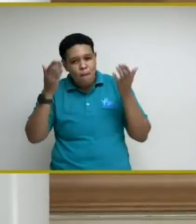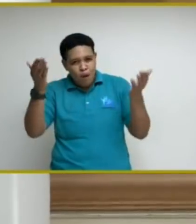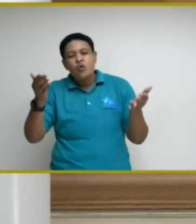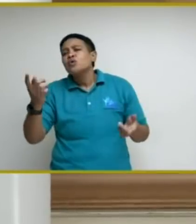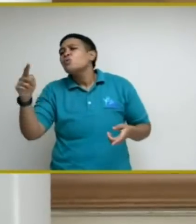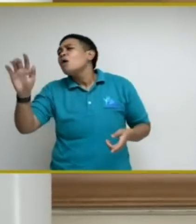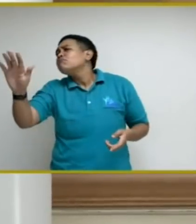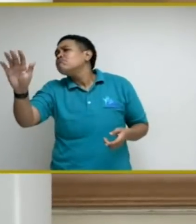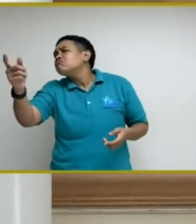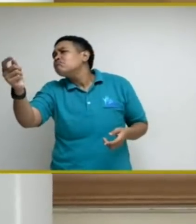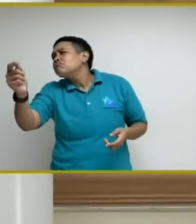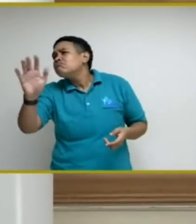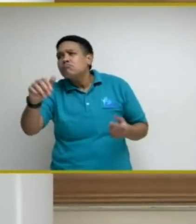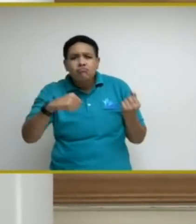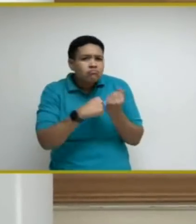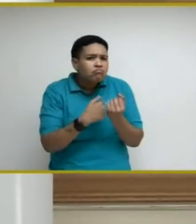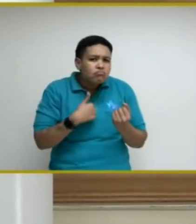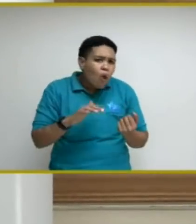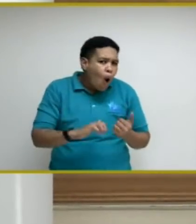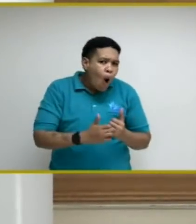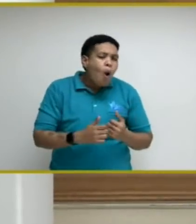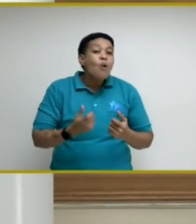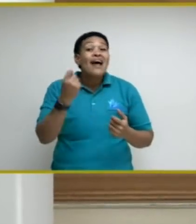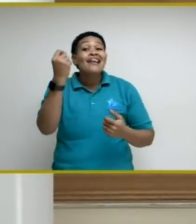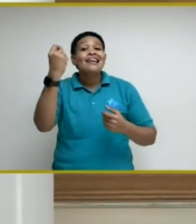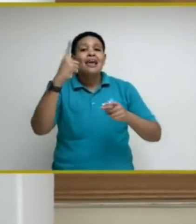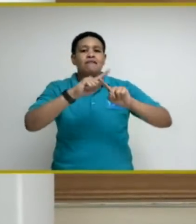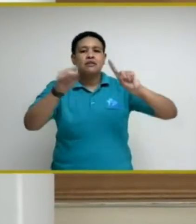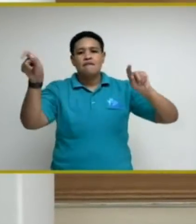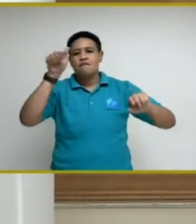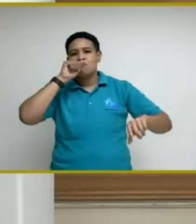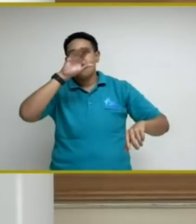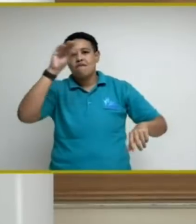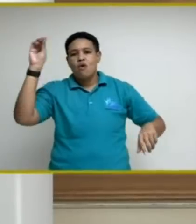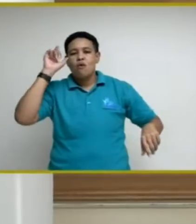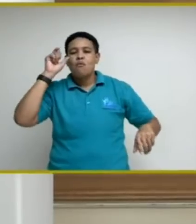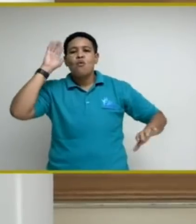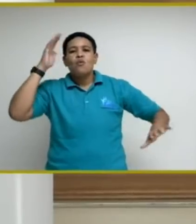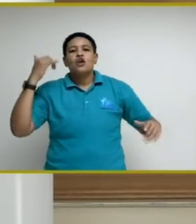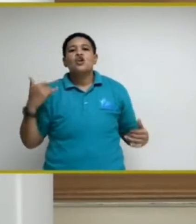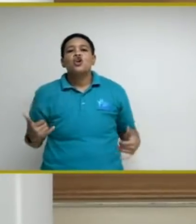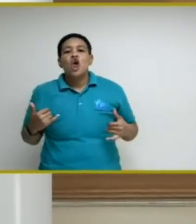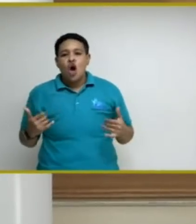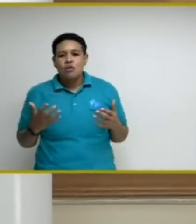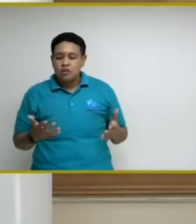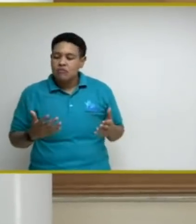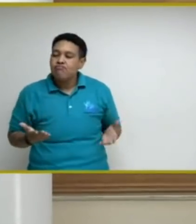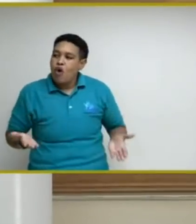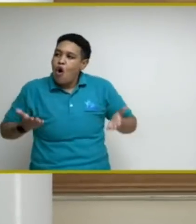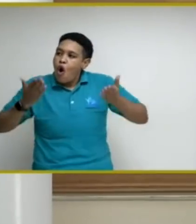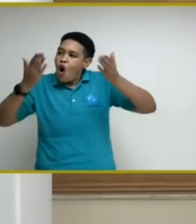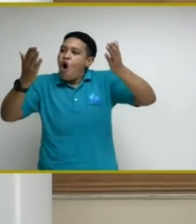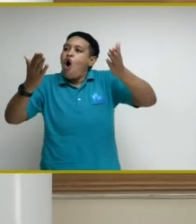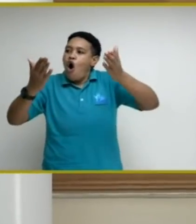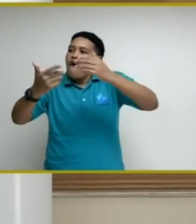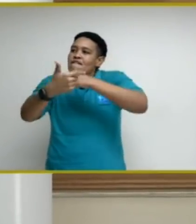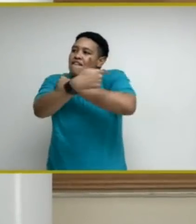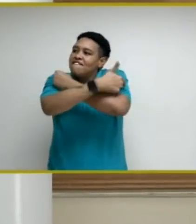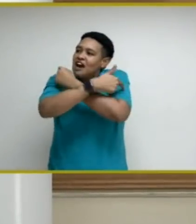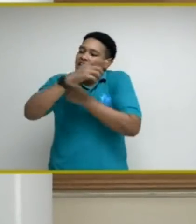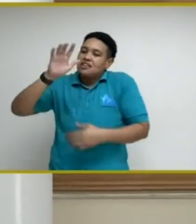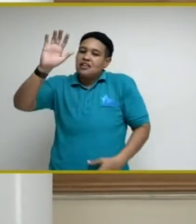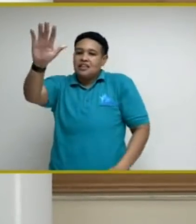with 11 companies, private companies, who will now be in a position to offer vaccinations in